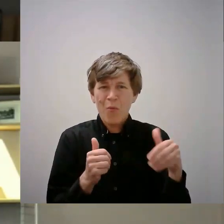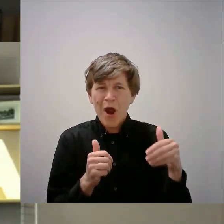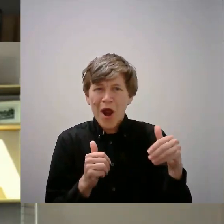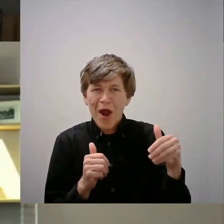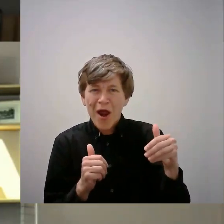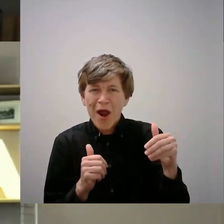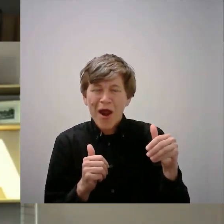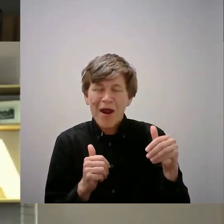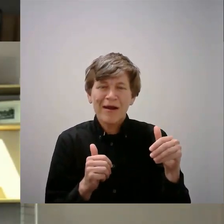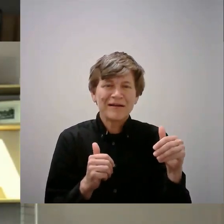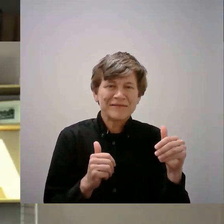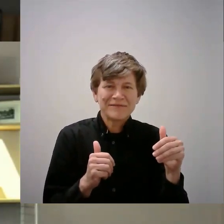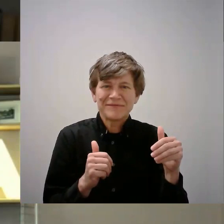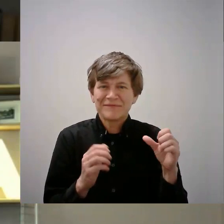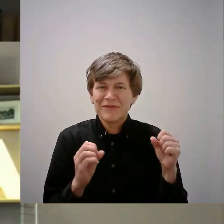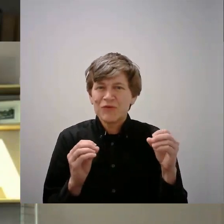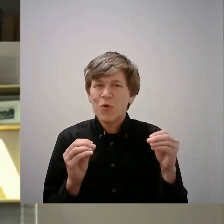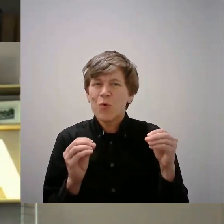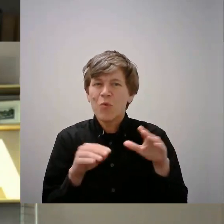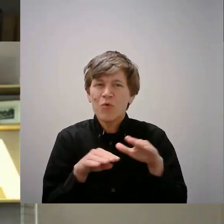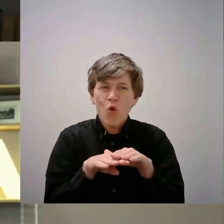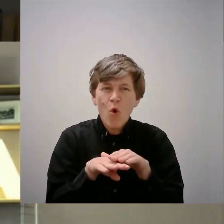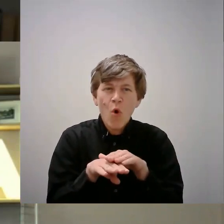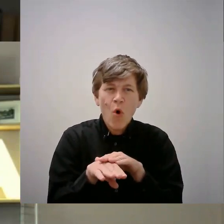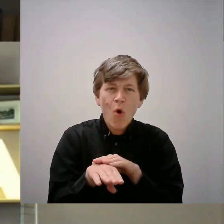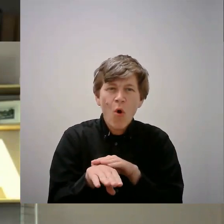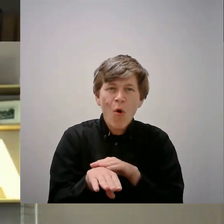feeling and slow.